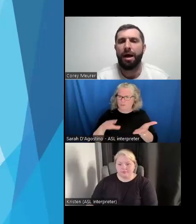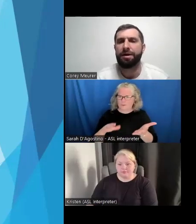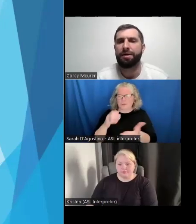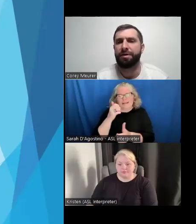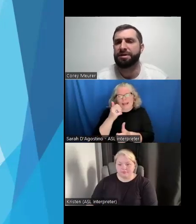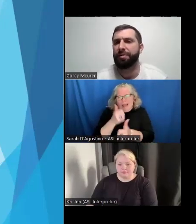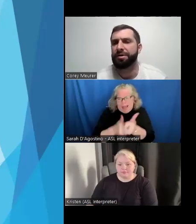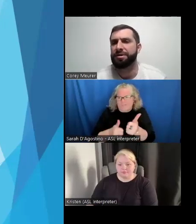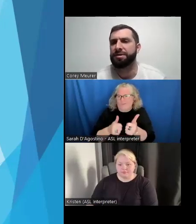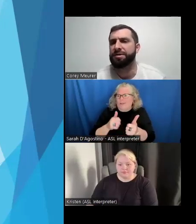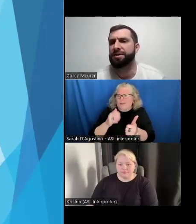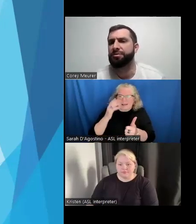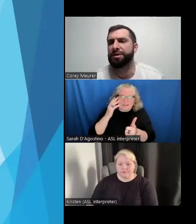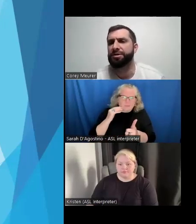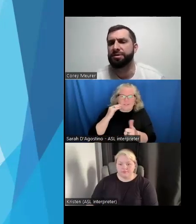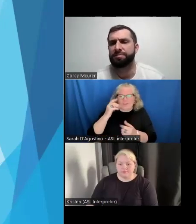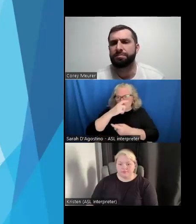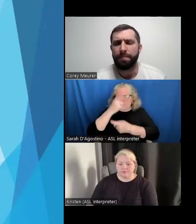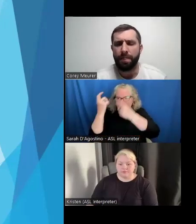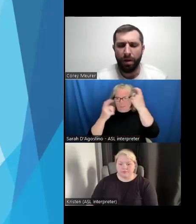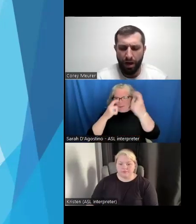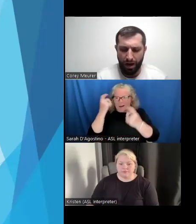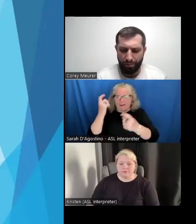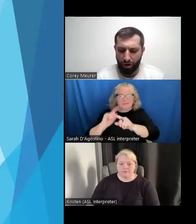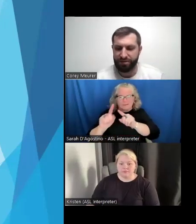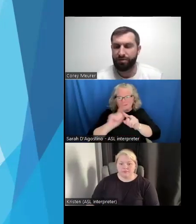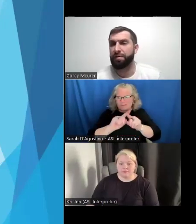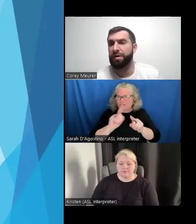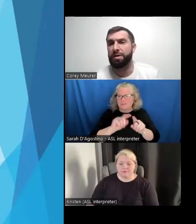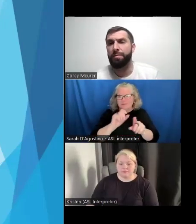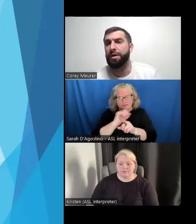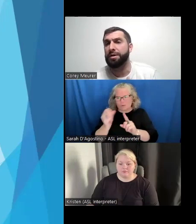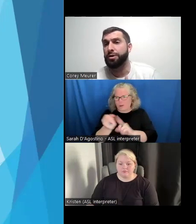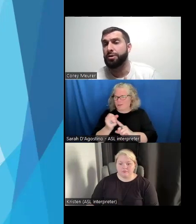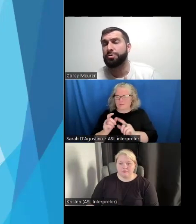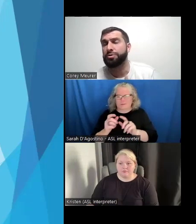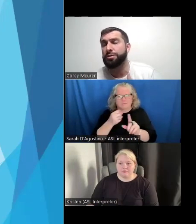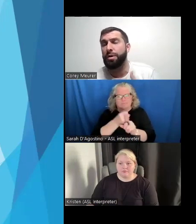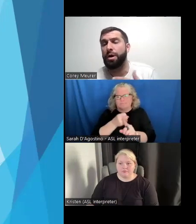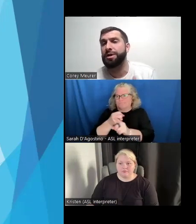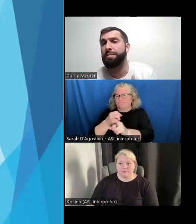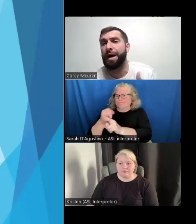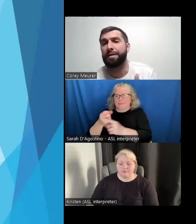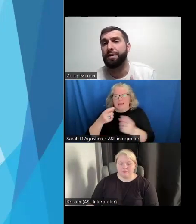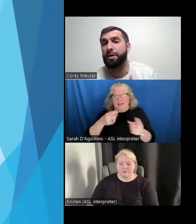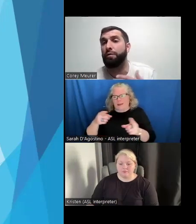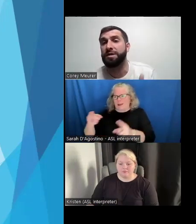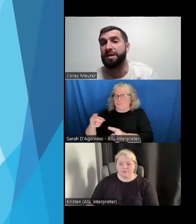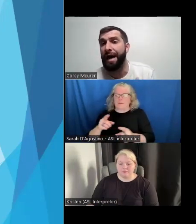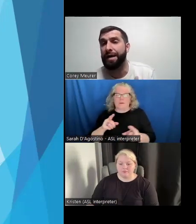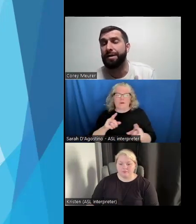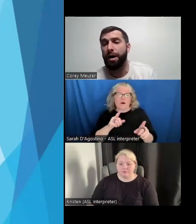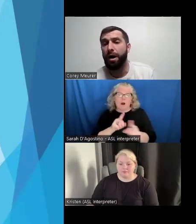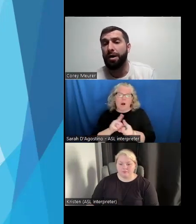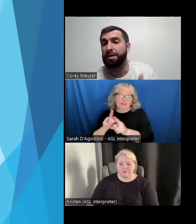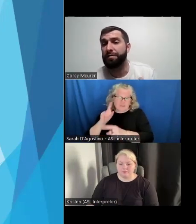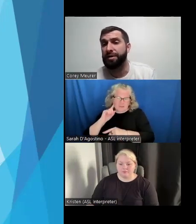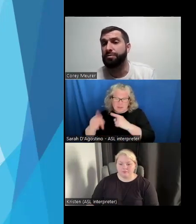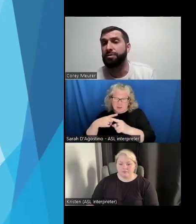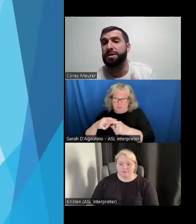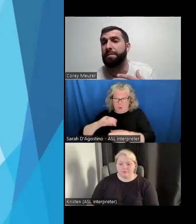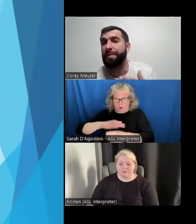traumatic, different experiences and situations. Also, even think about like the large impact that COVID has had